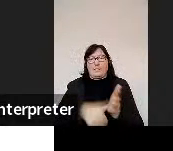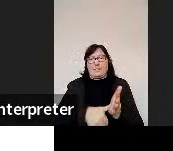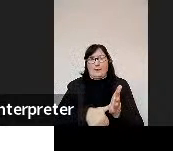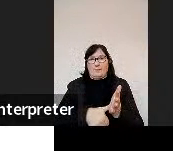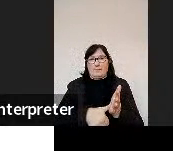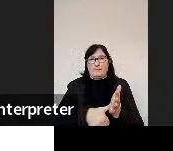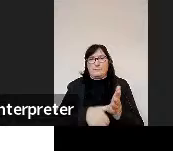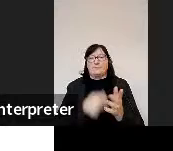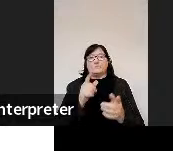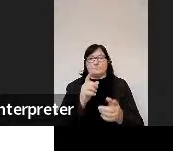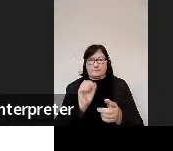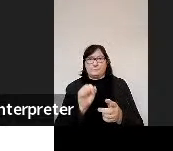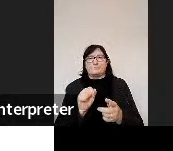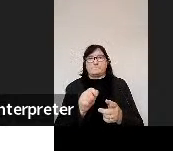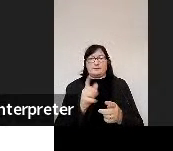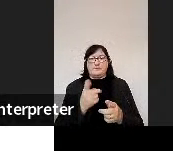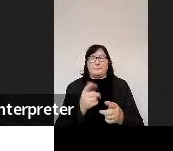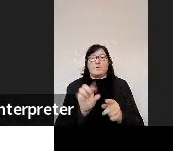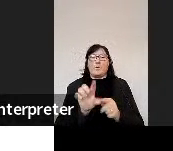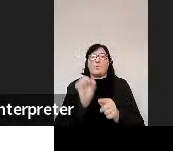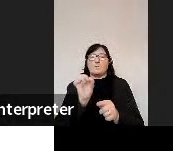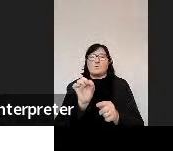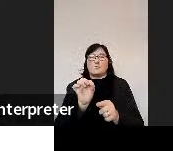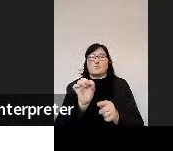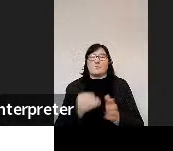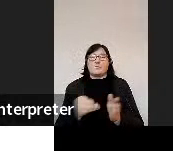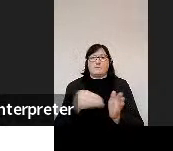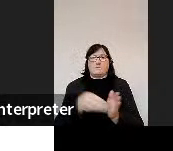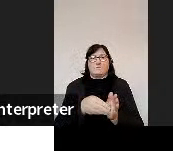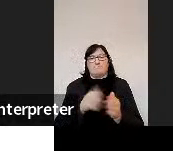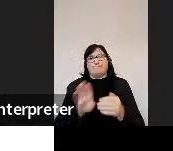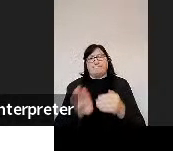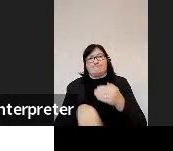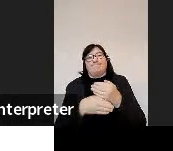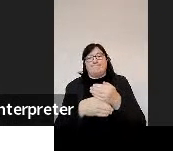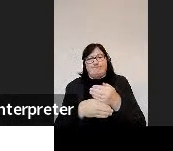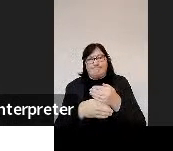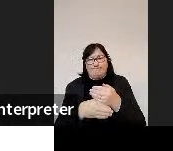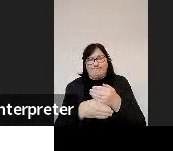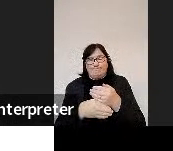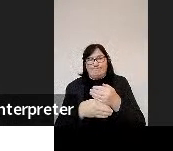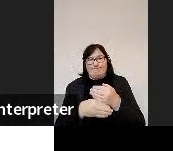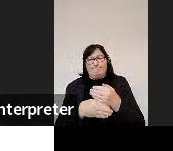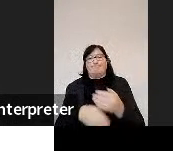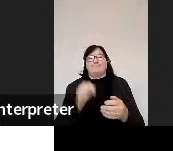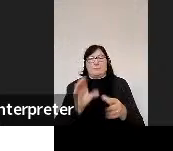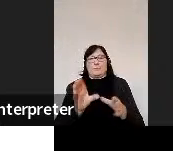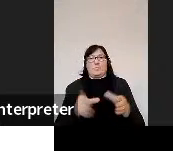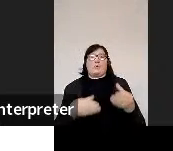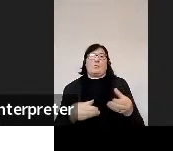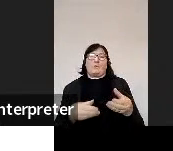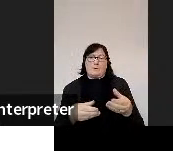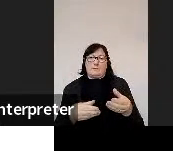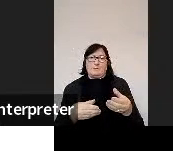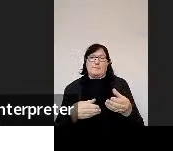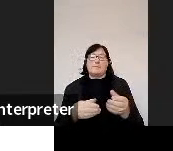additional documents, which is optional. So you would click on that button and then upload the onboarding letter.